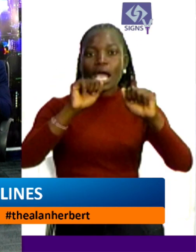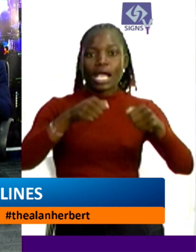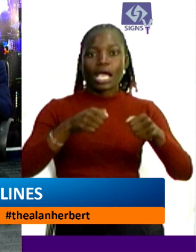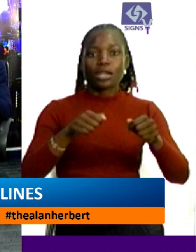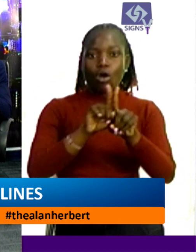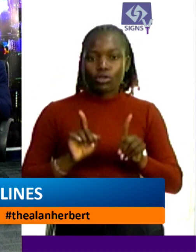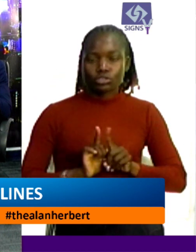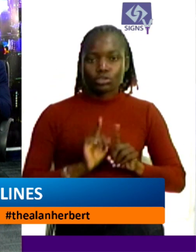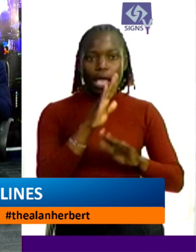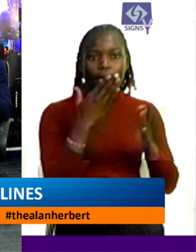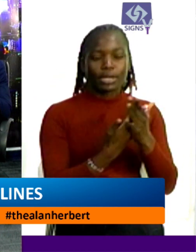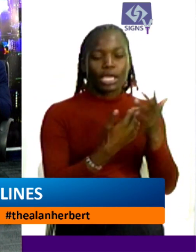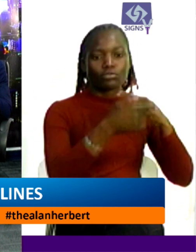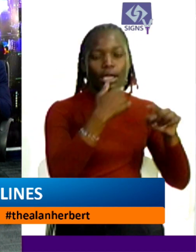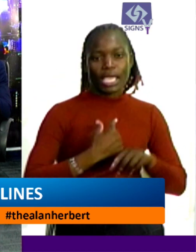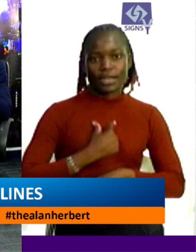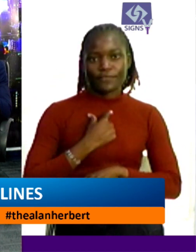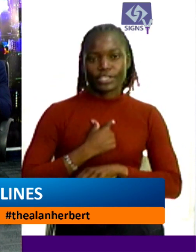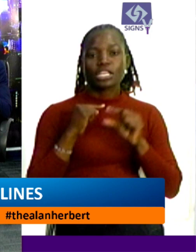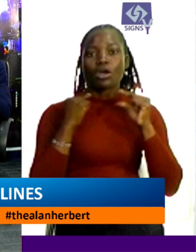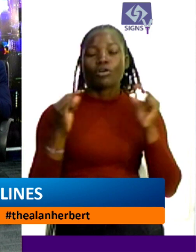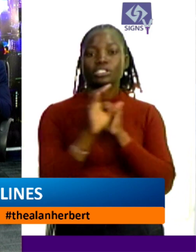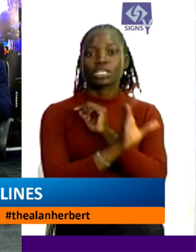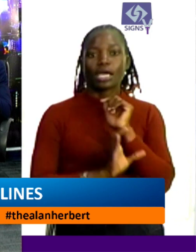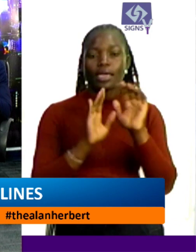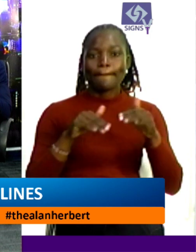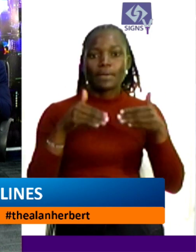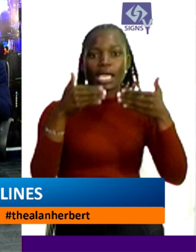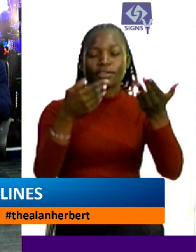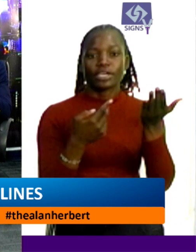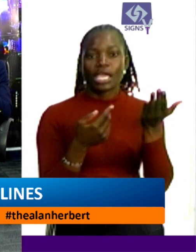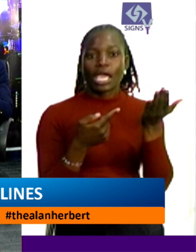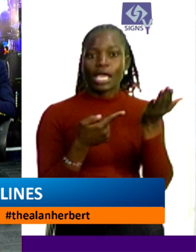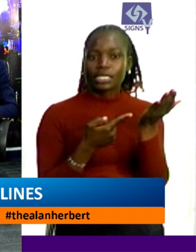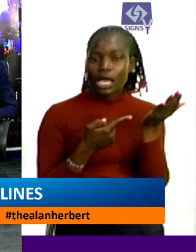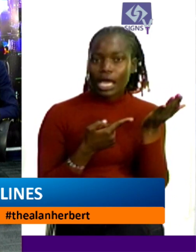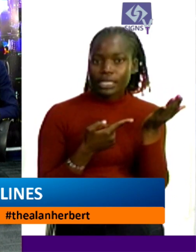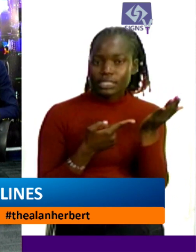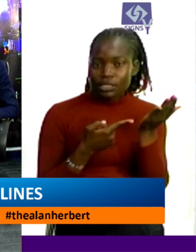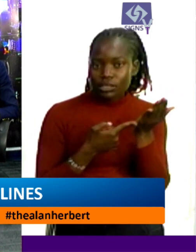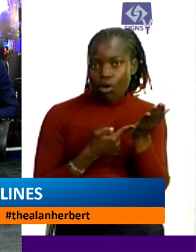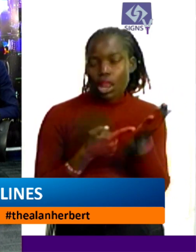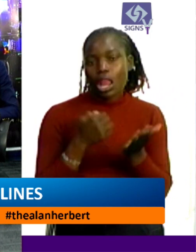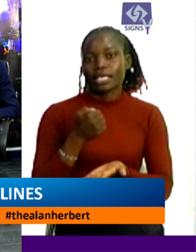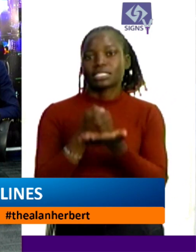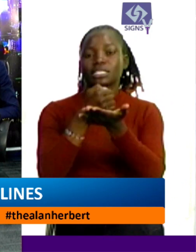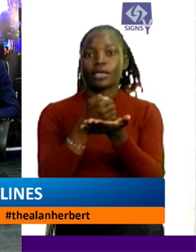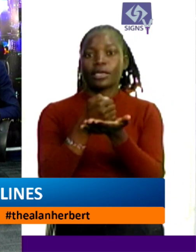to visit the host country to provide technical assistance. So it will be more like a technical